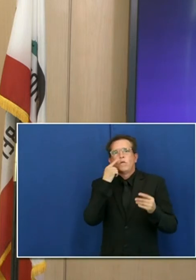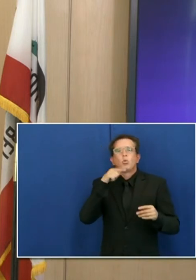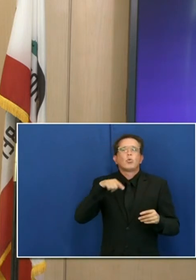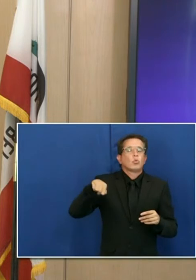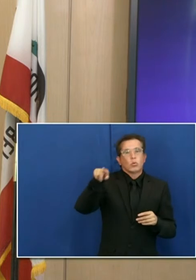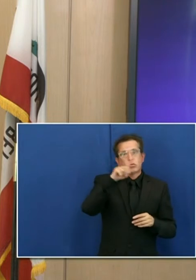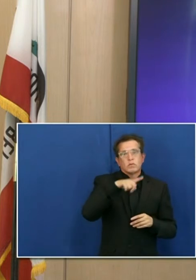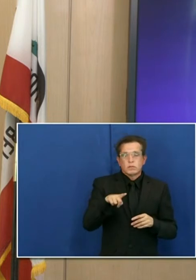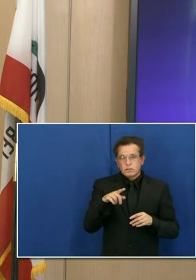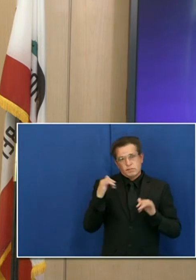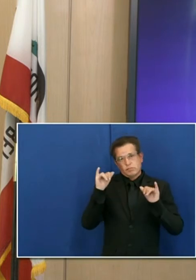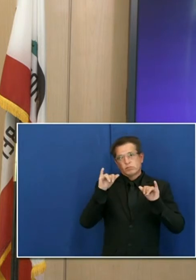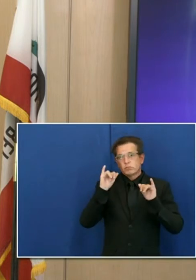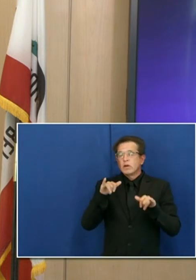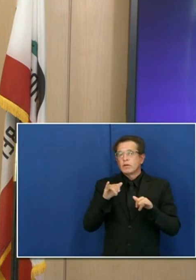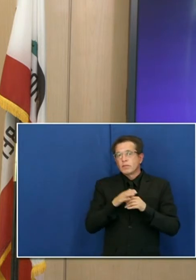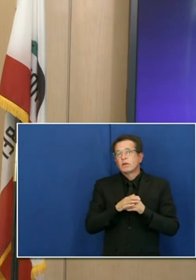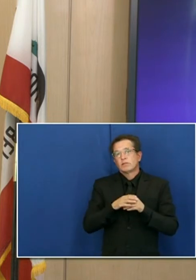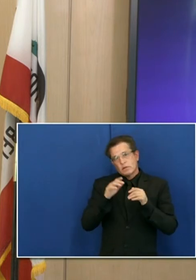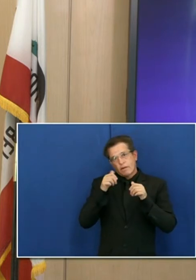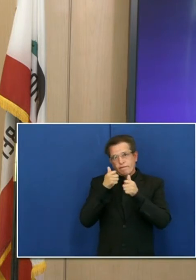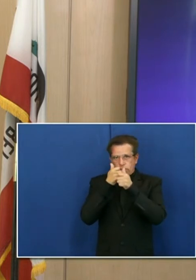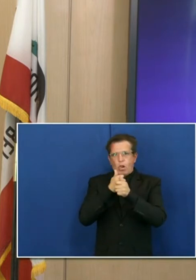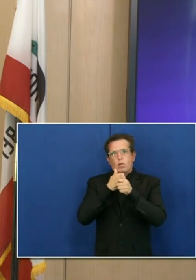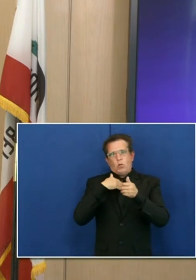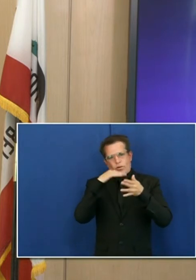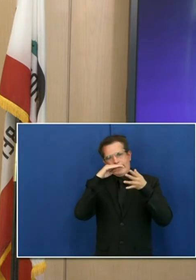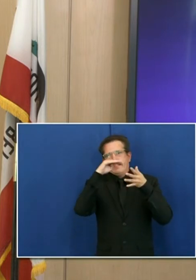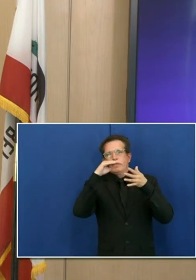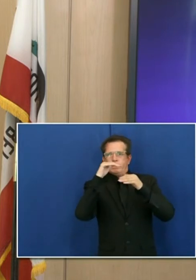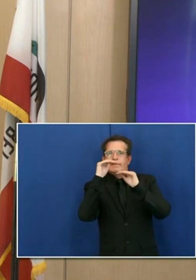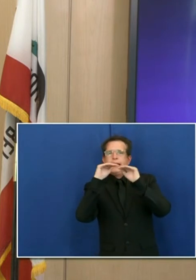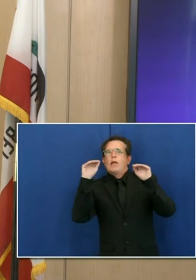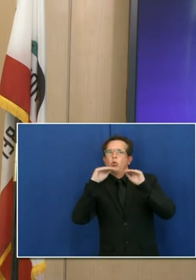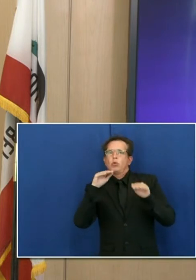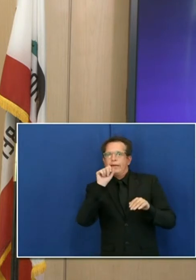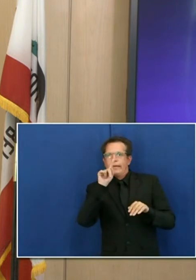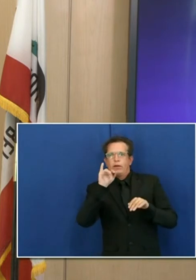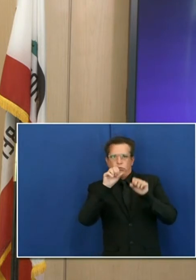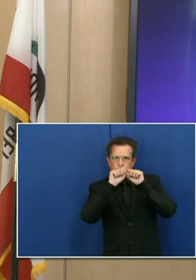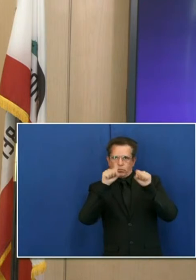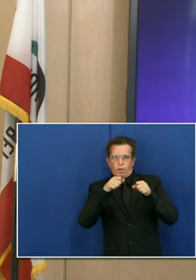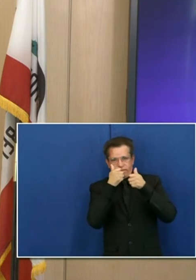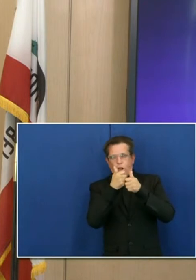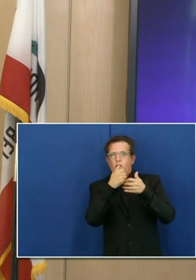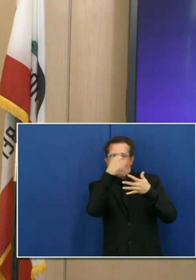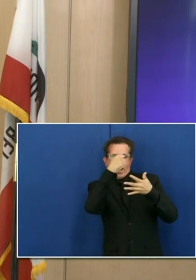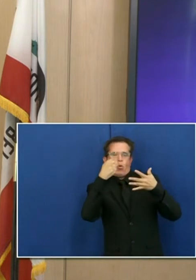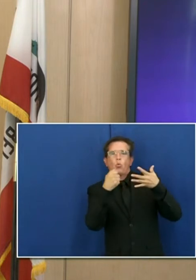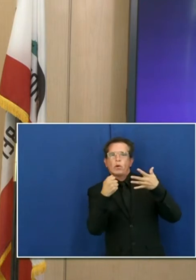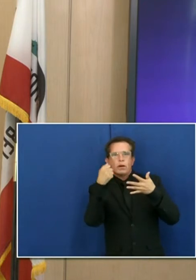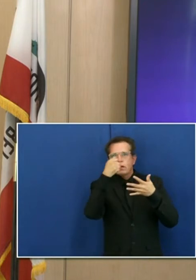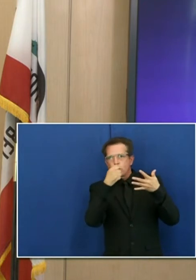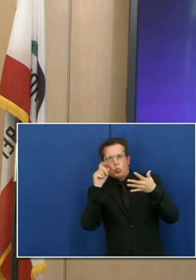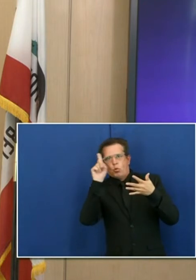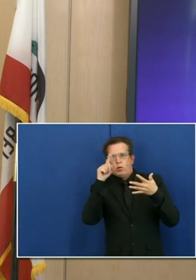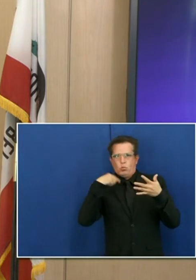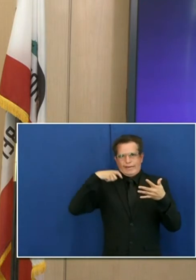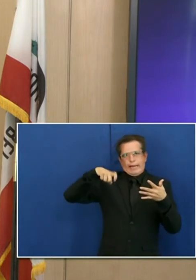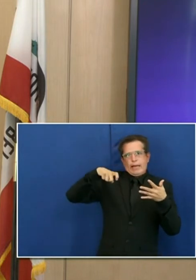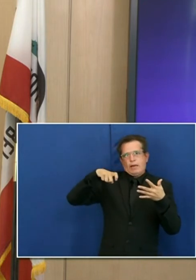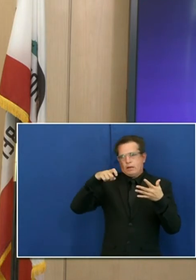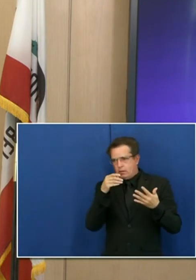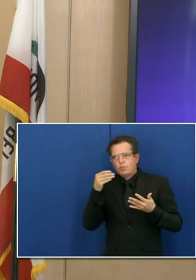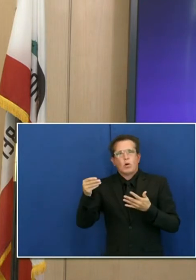hold fast and hold consistent to the tiering system that's been outlined of the order and sequencing in which we need to go. And